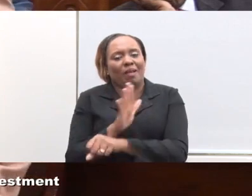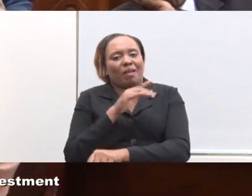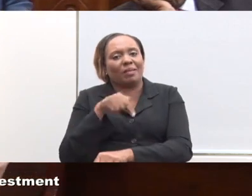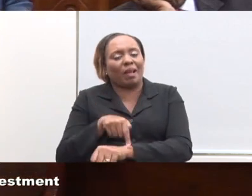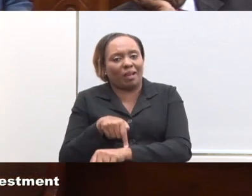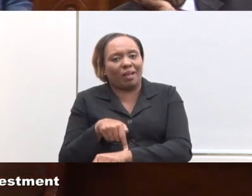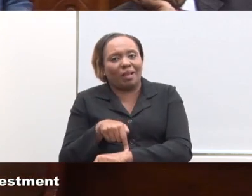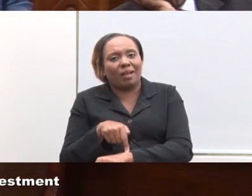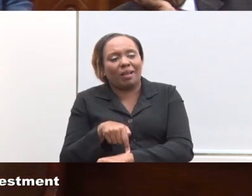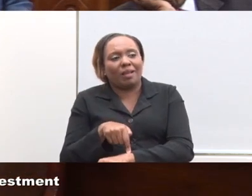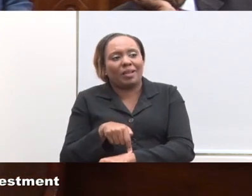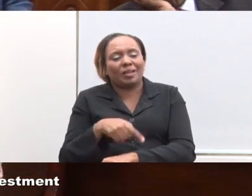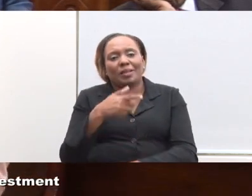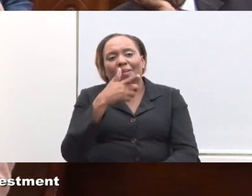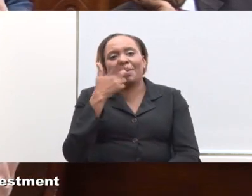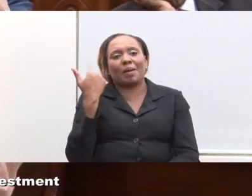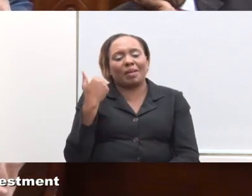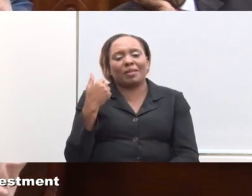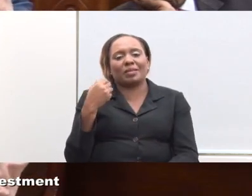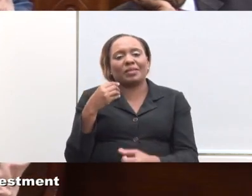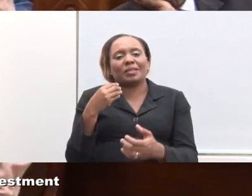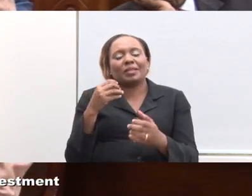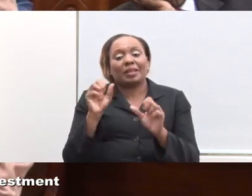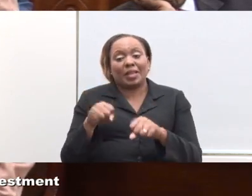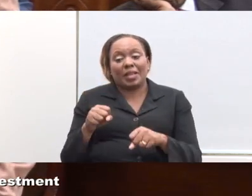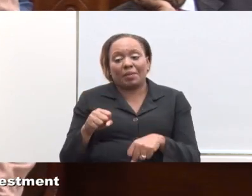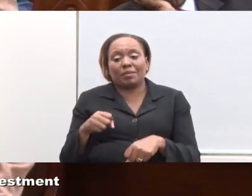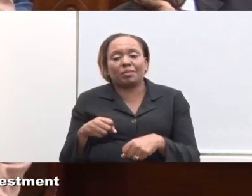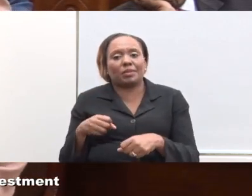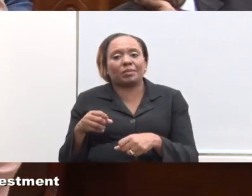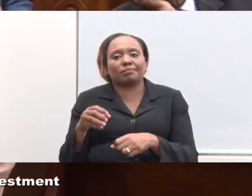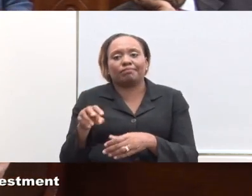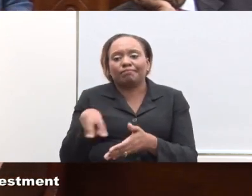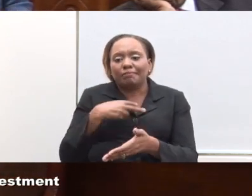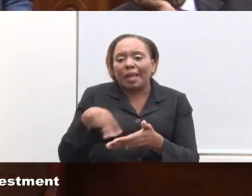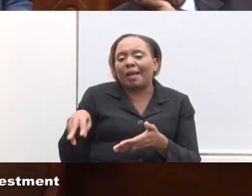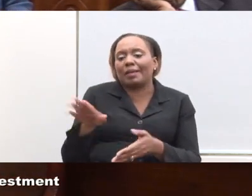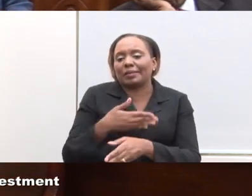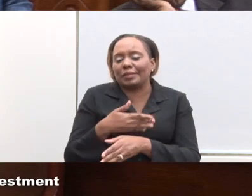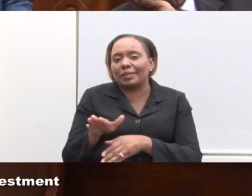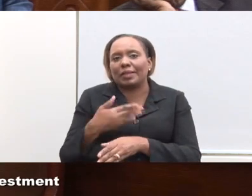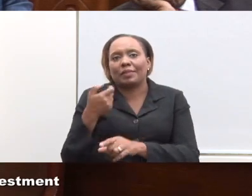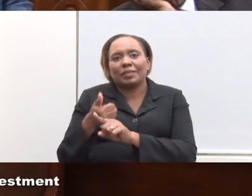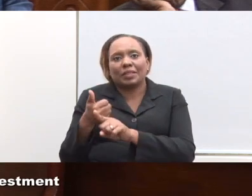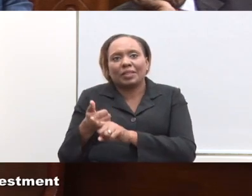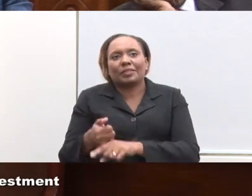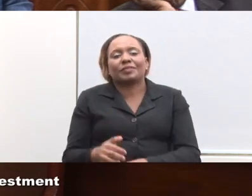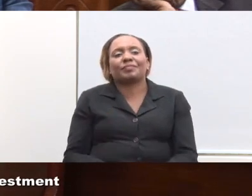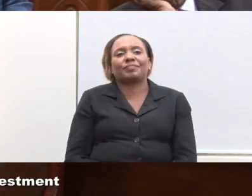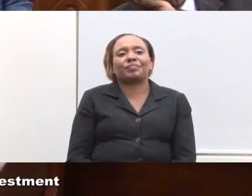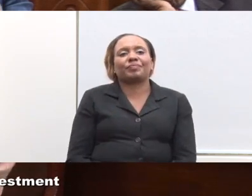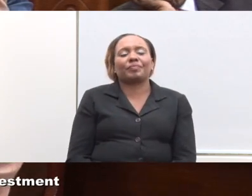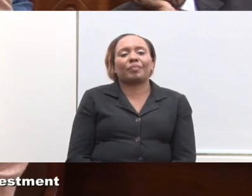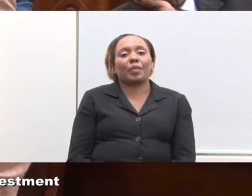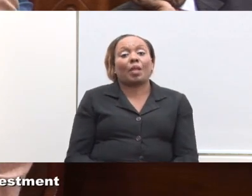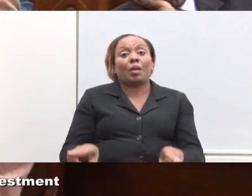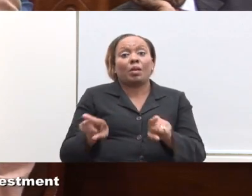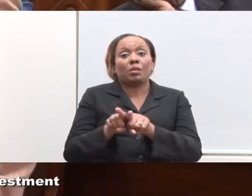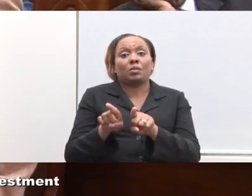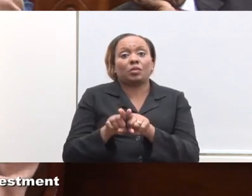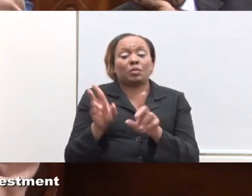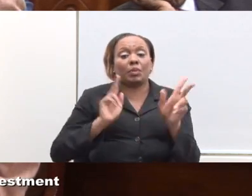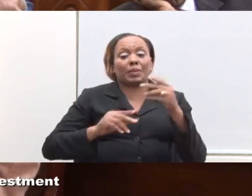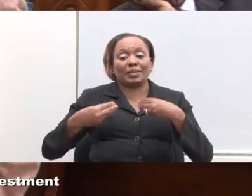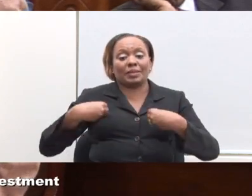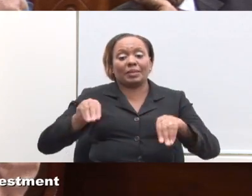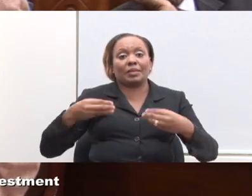their sole source of income. In addition, I want to single out also the beach vendors who,